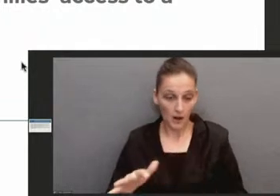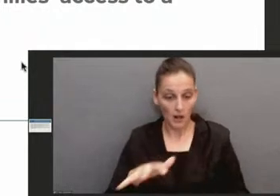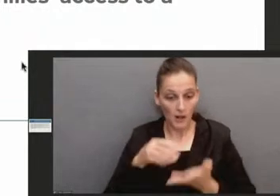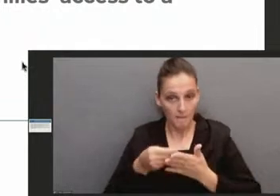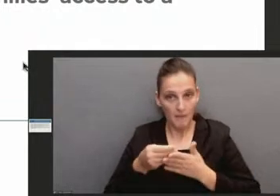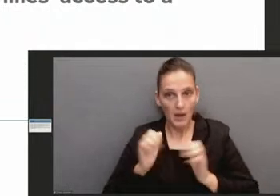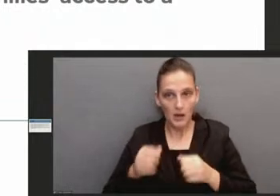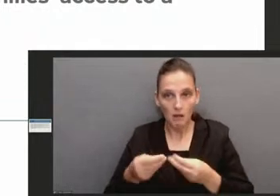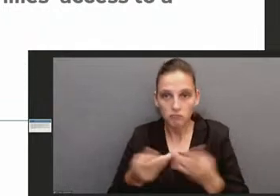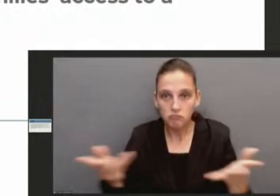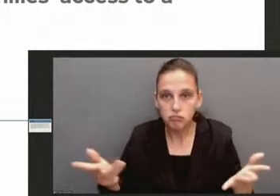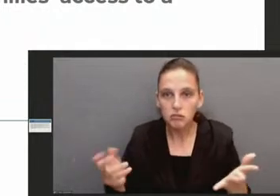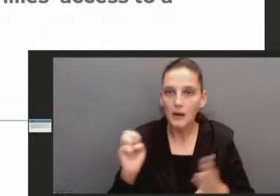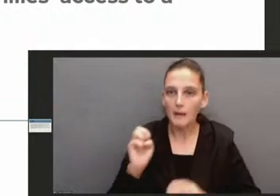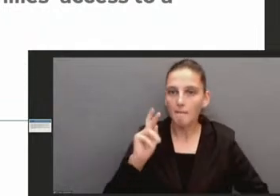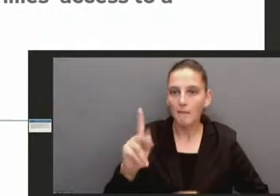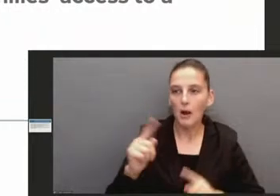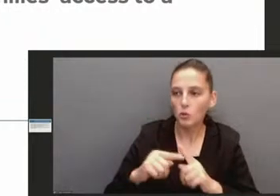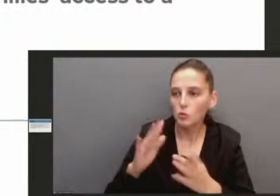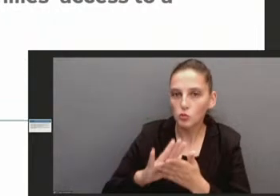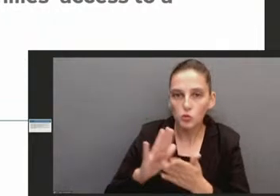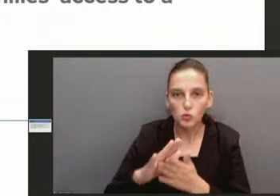and summer learning programs